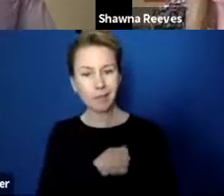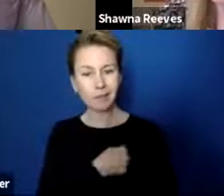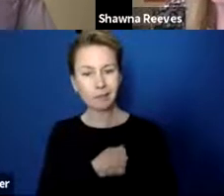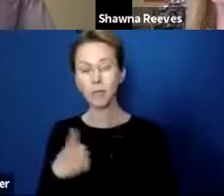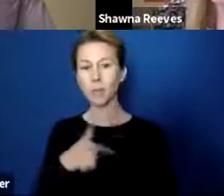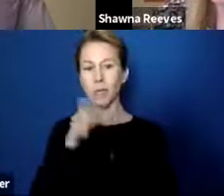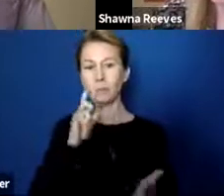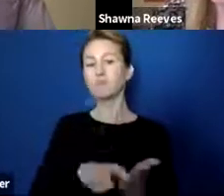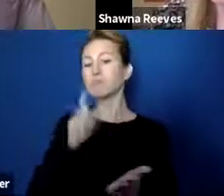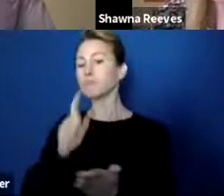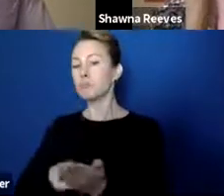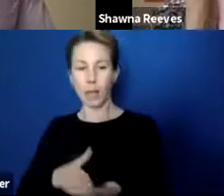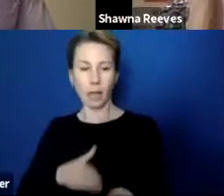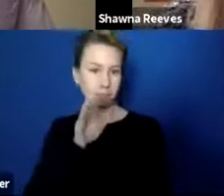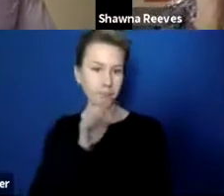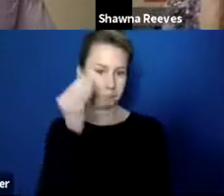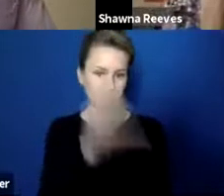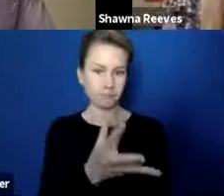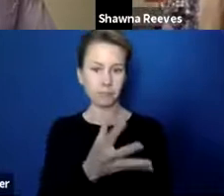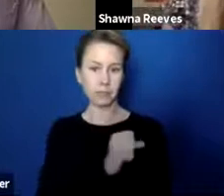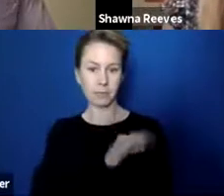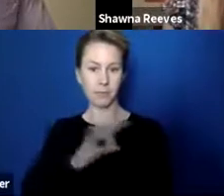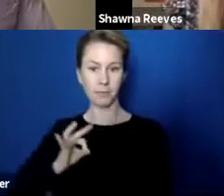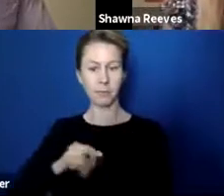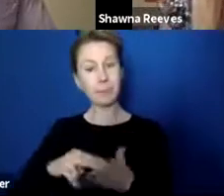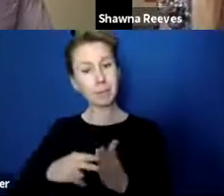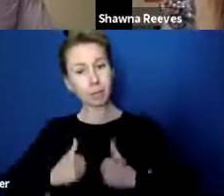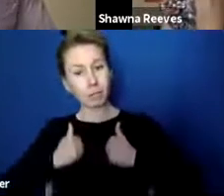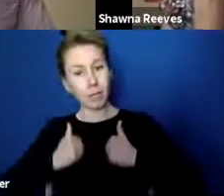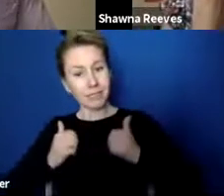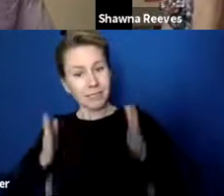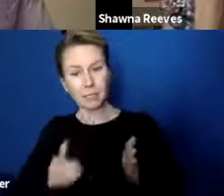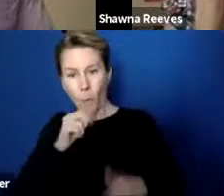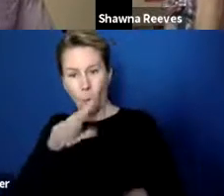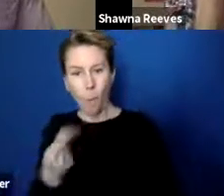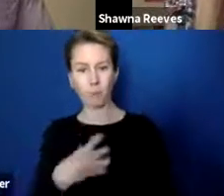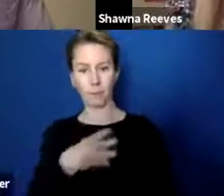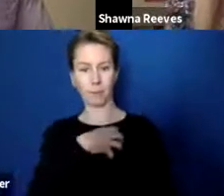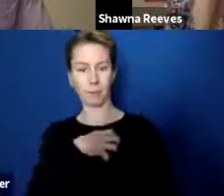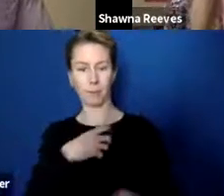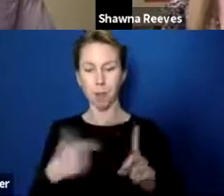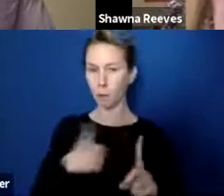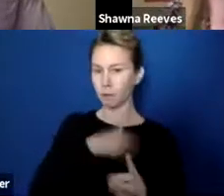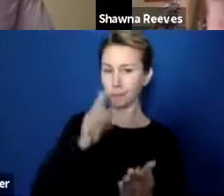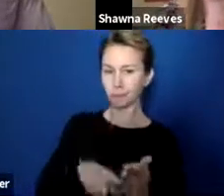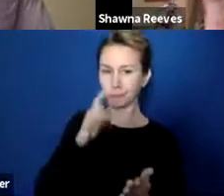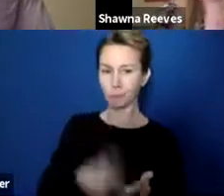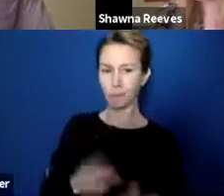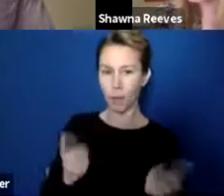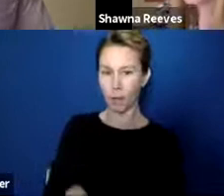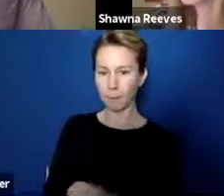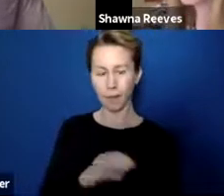can, but many don't want to say that it's them. And the beauty of long-term care ombudsman is because we're in facilities and we become like